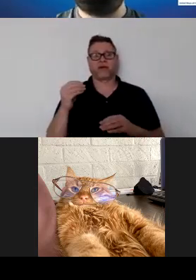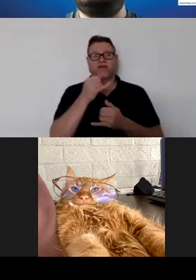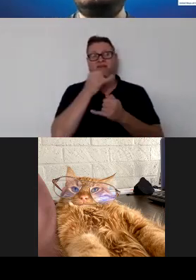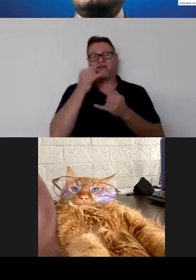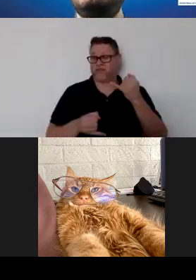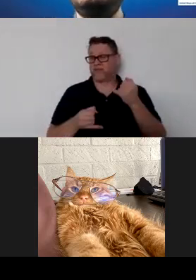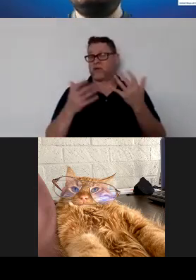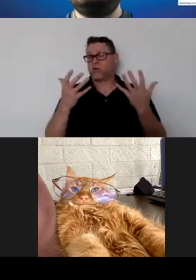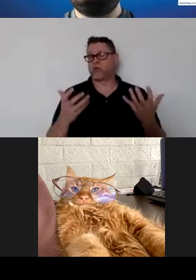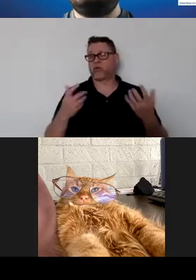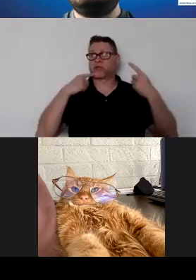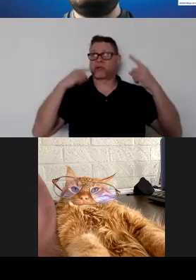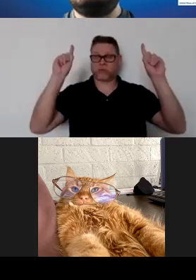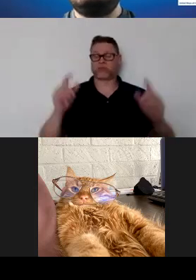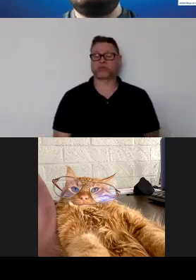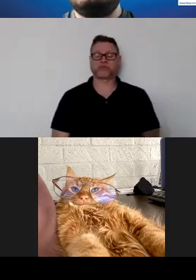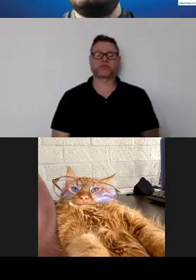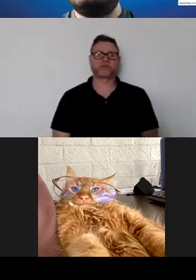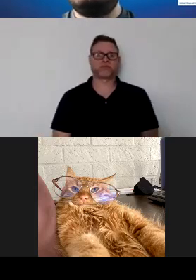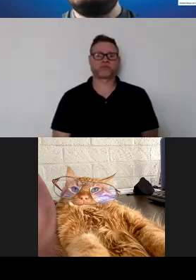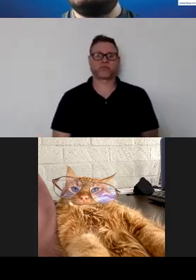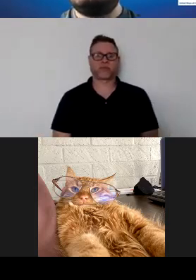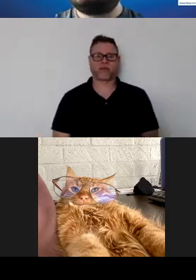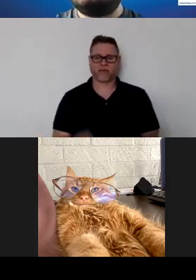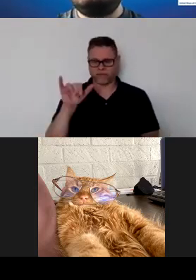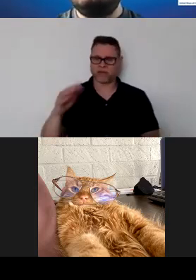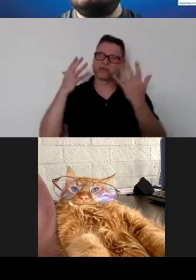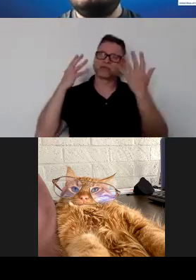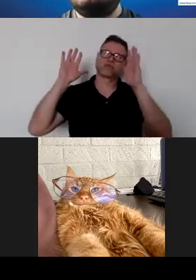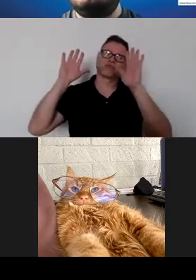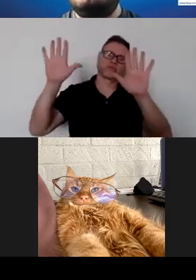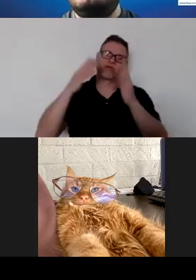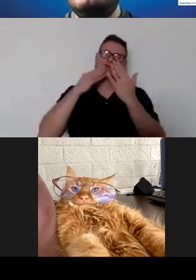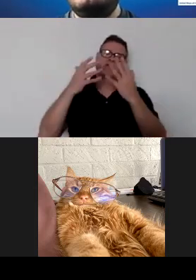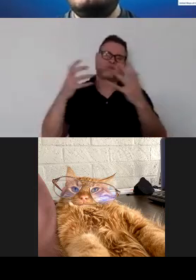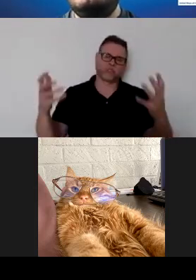finalize what they're trying to accomplish. That's great. Thank you so much.